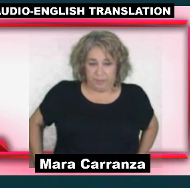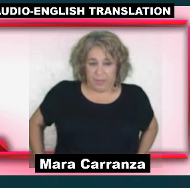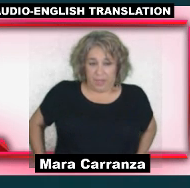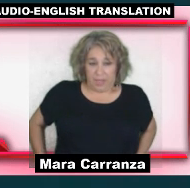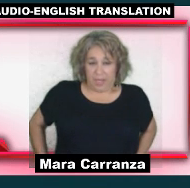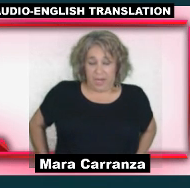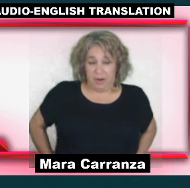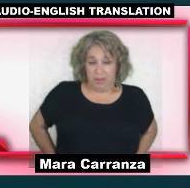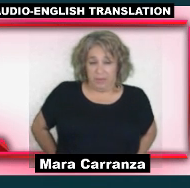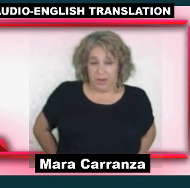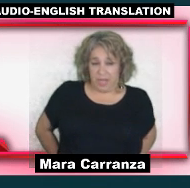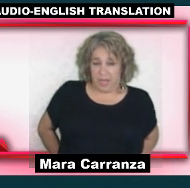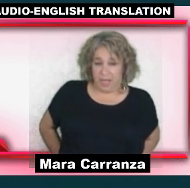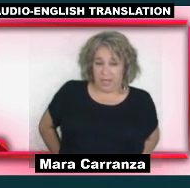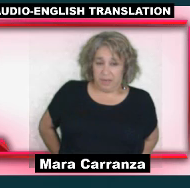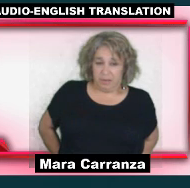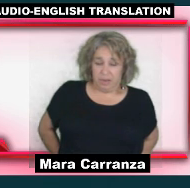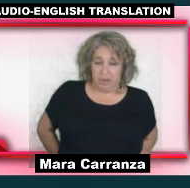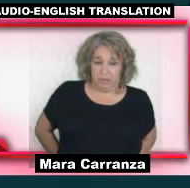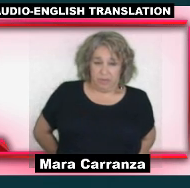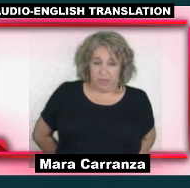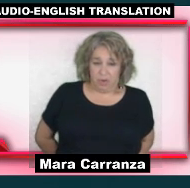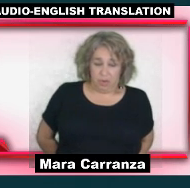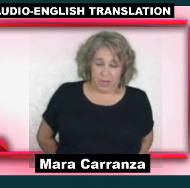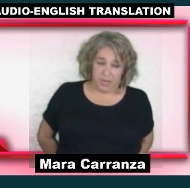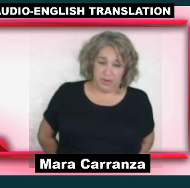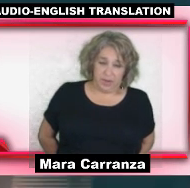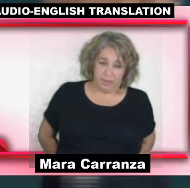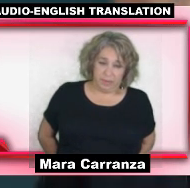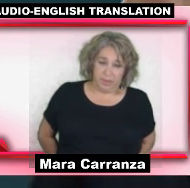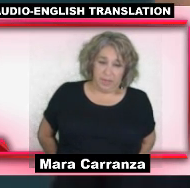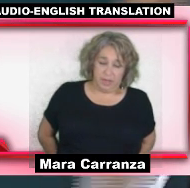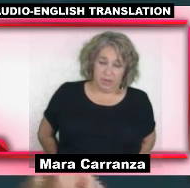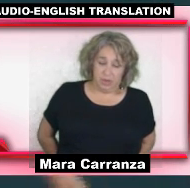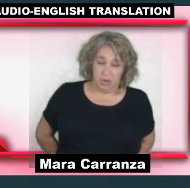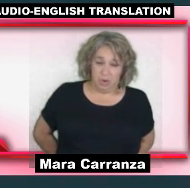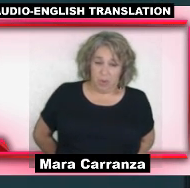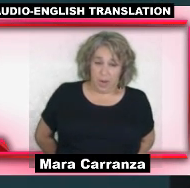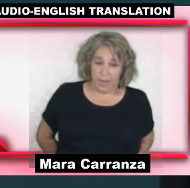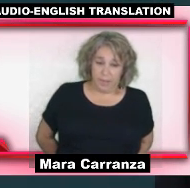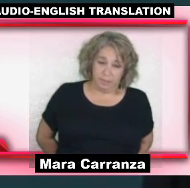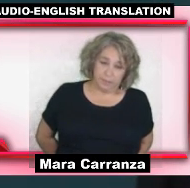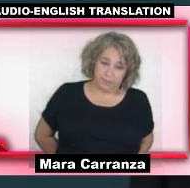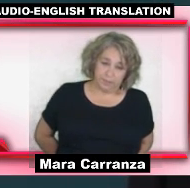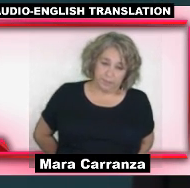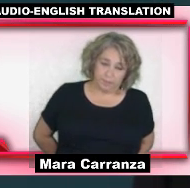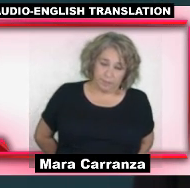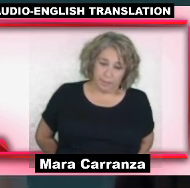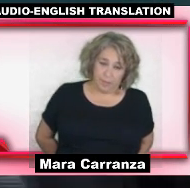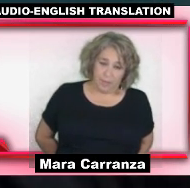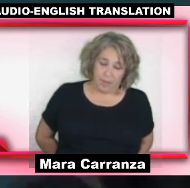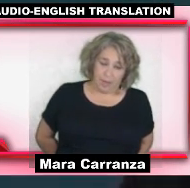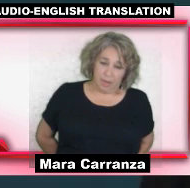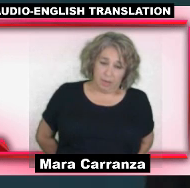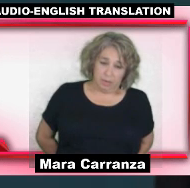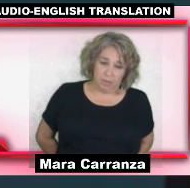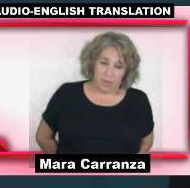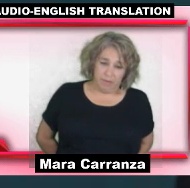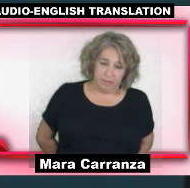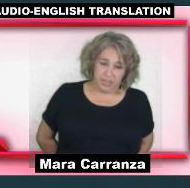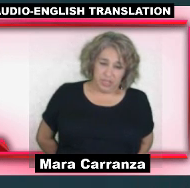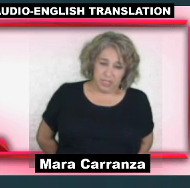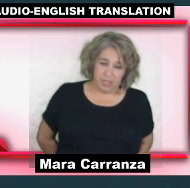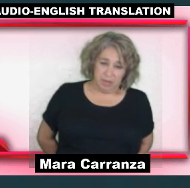para Nayarit, and not only for para Nayarit, todo el país. For the whole country. Por qué? Do you know why? Está baja la inflación.